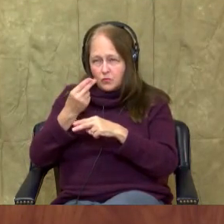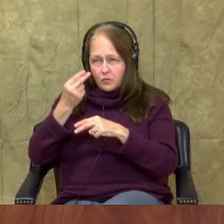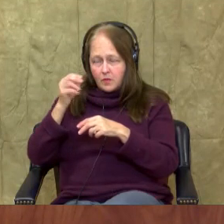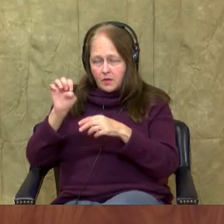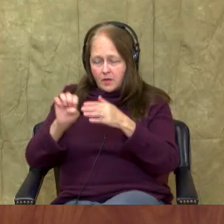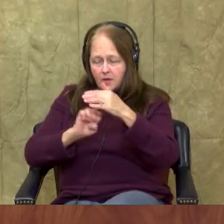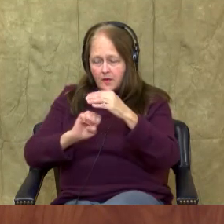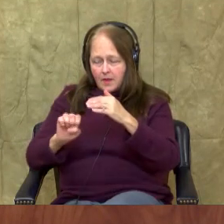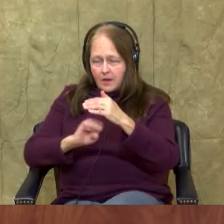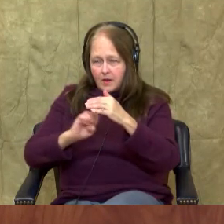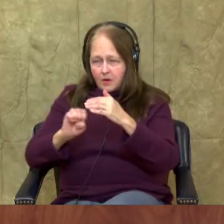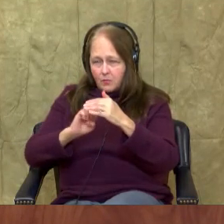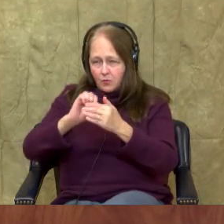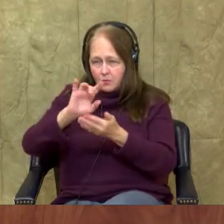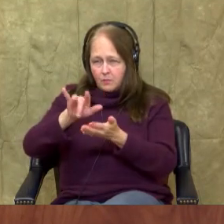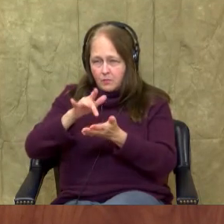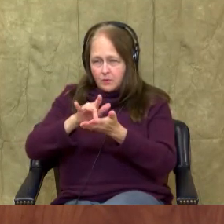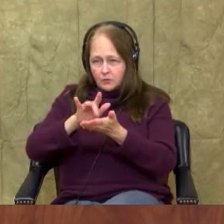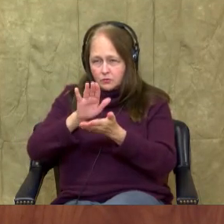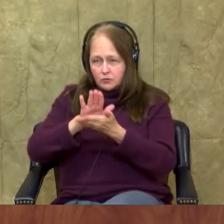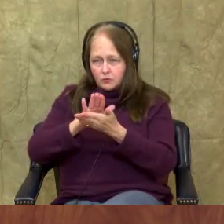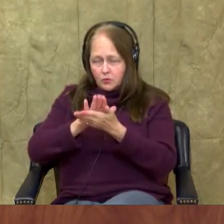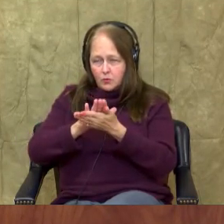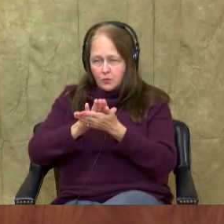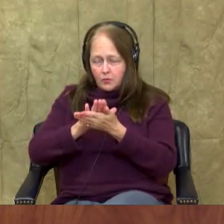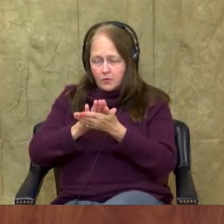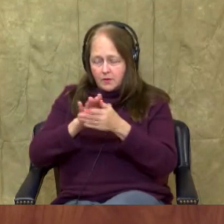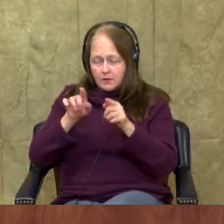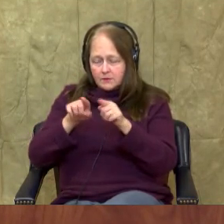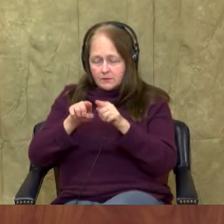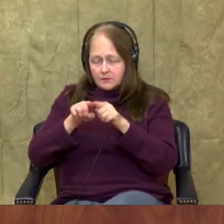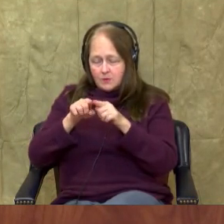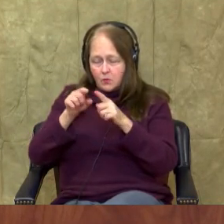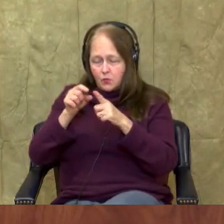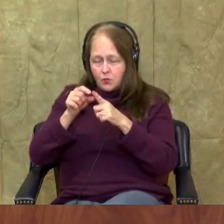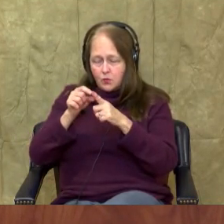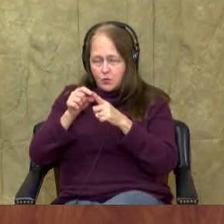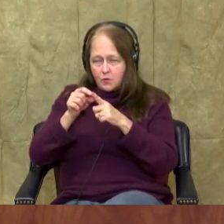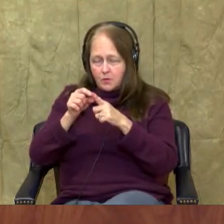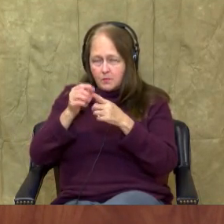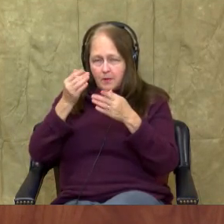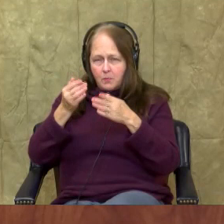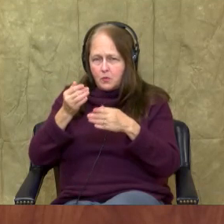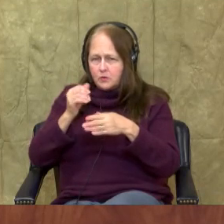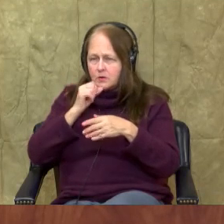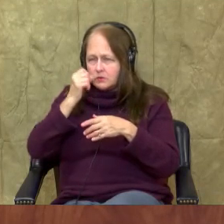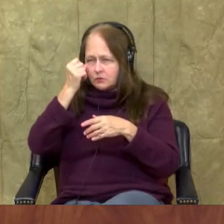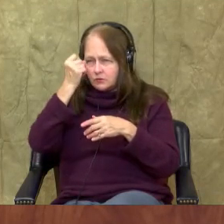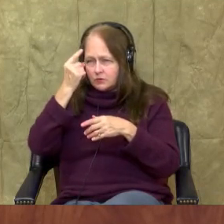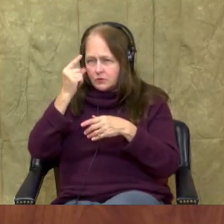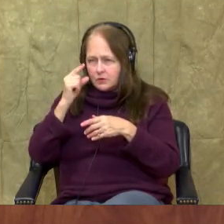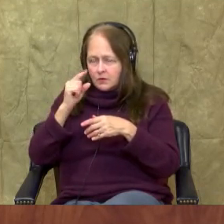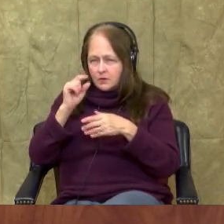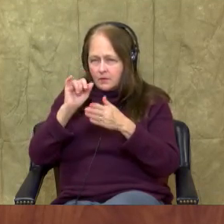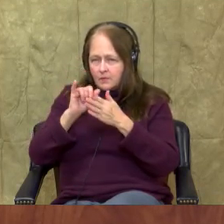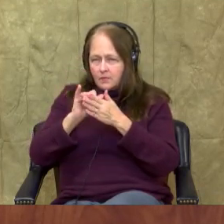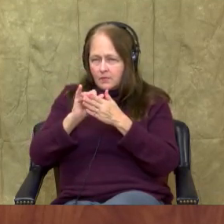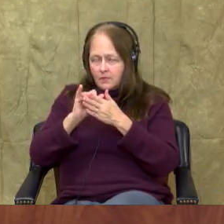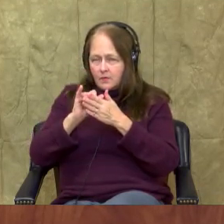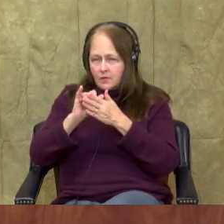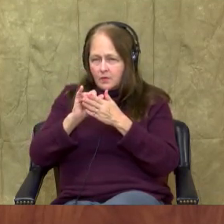in elementary and middle school here. It's when a similar word is given for the unfamiliar word. Signal words here